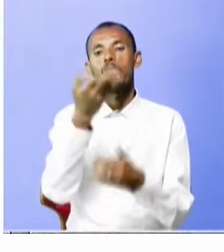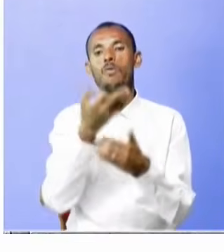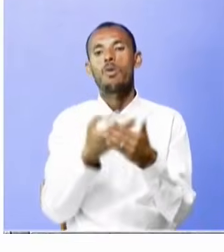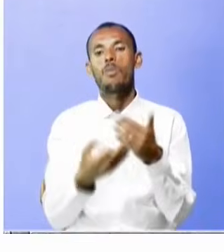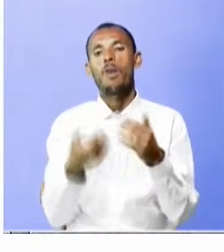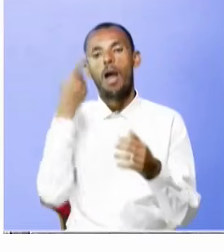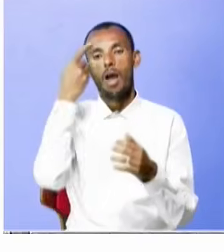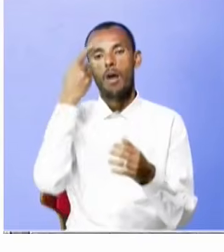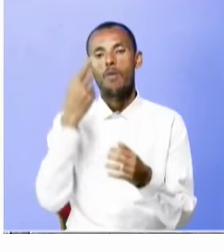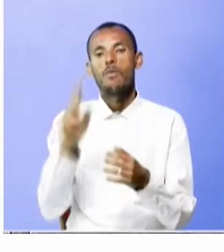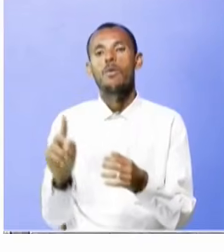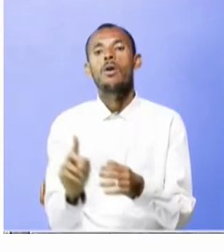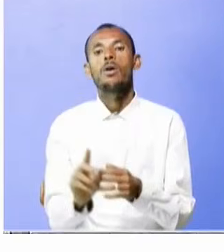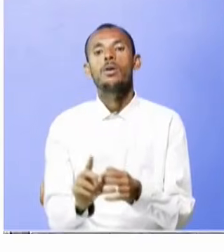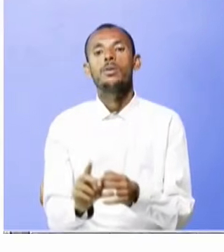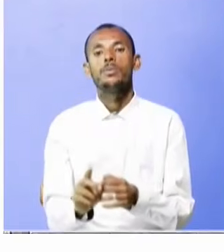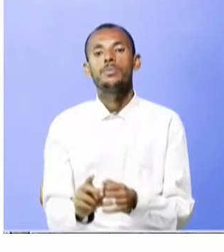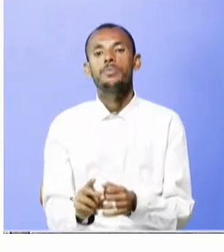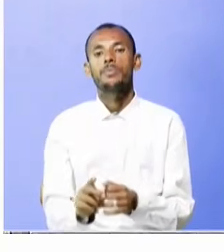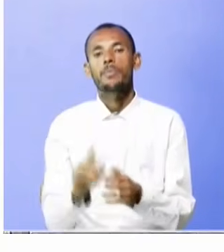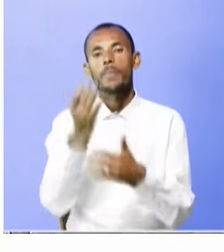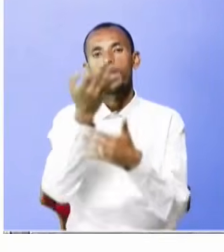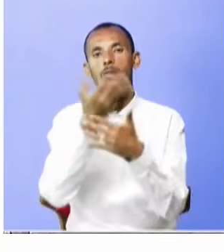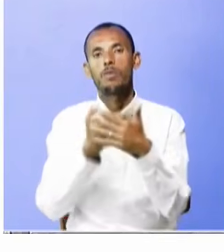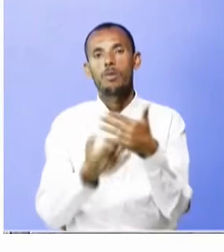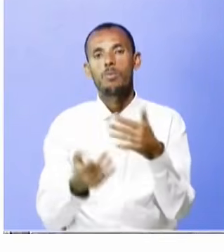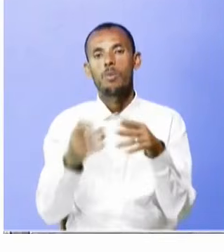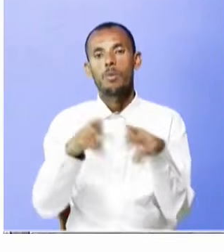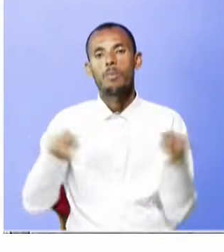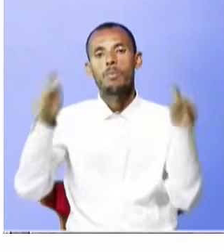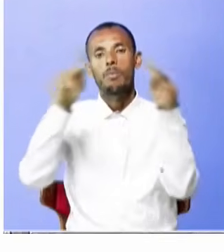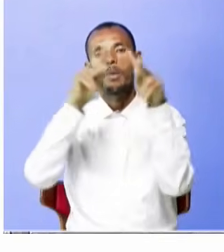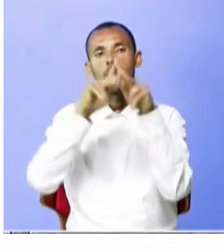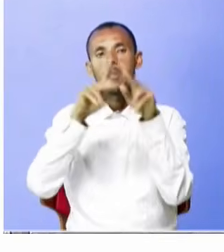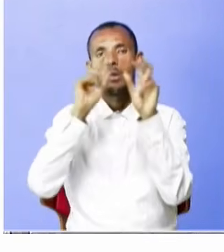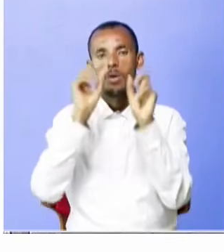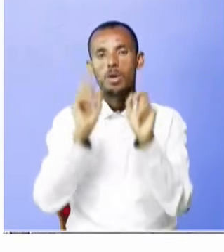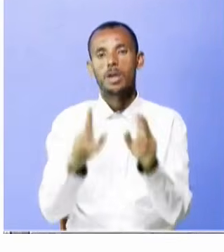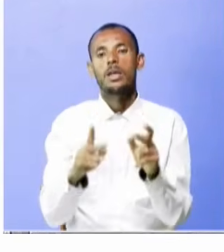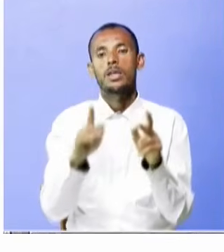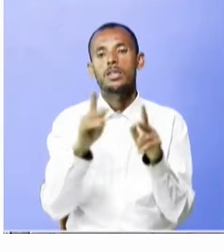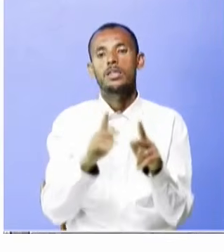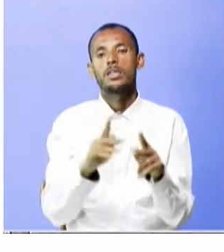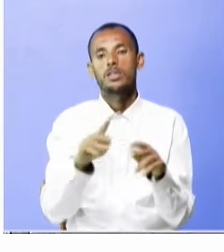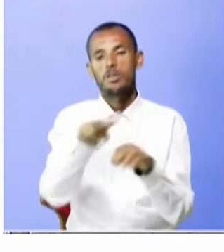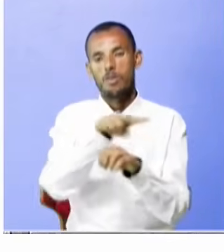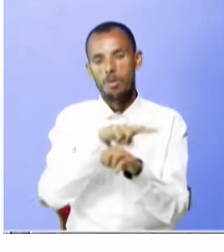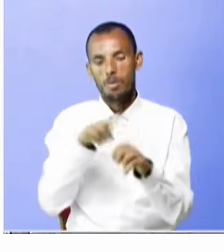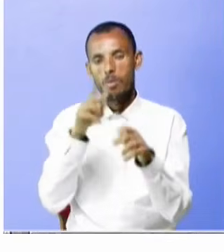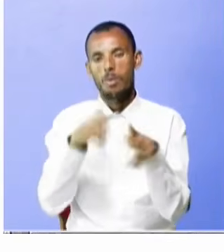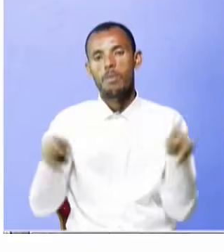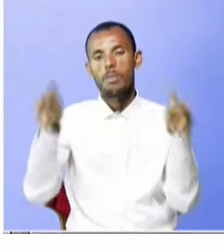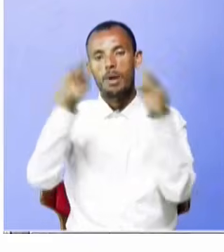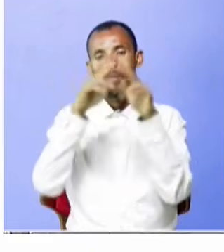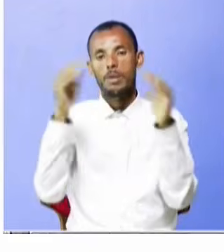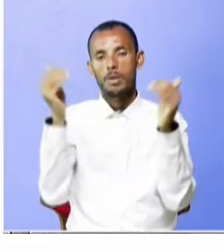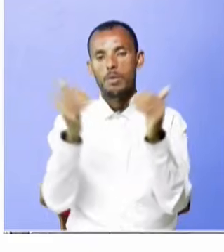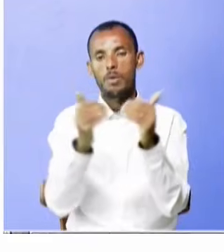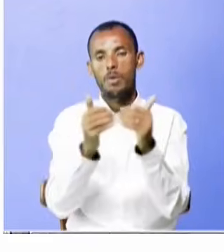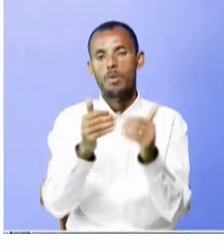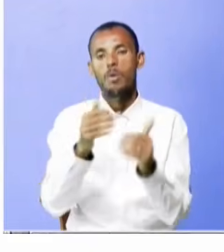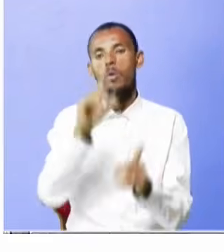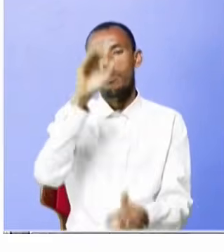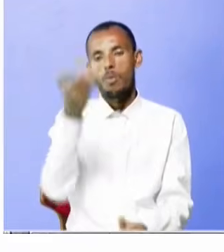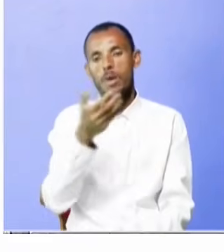for the volume of a pyramid. Okay, the volume of the pyramid is equal to